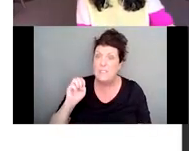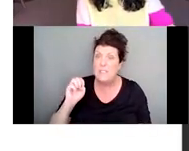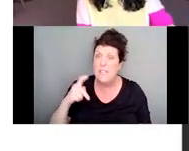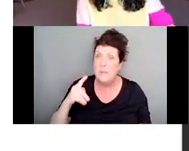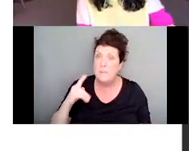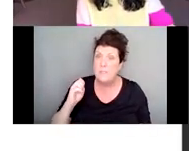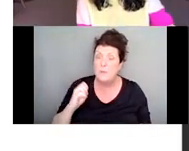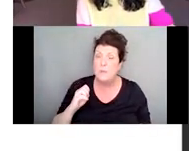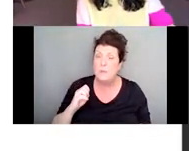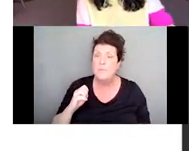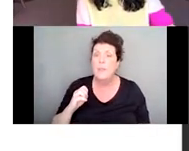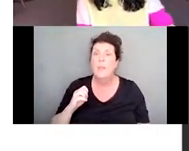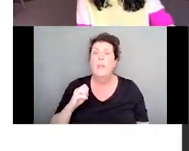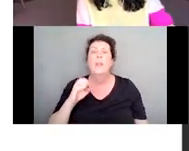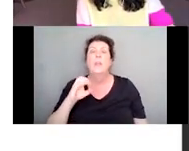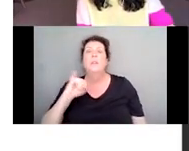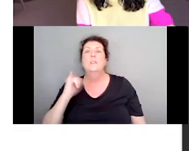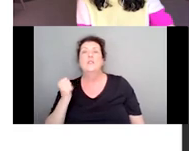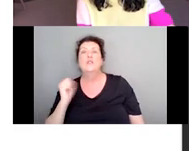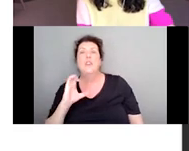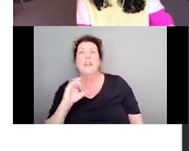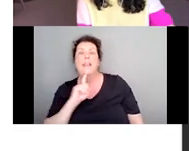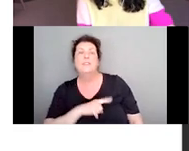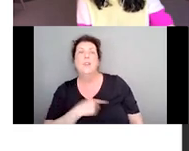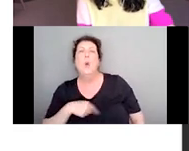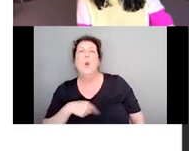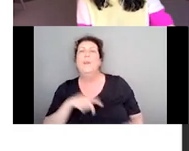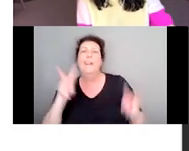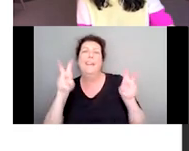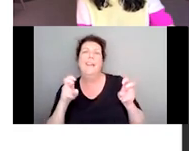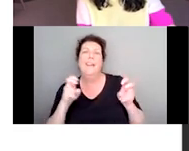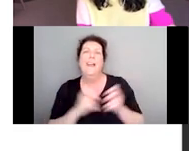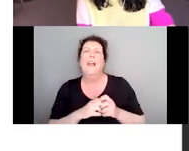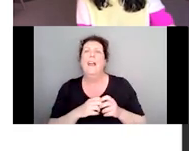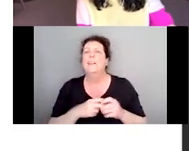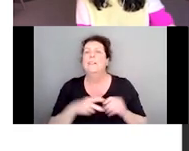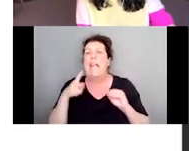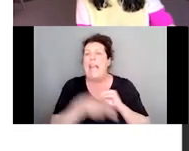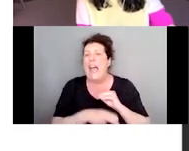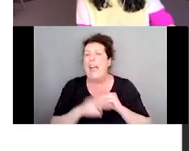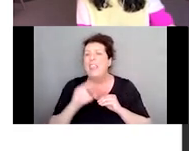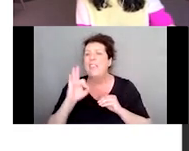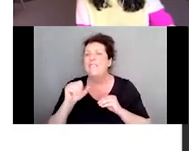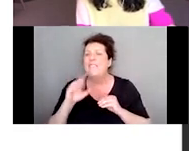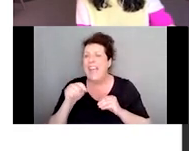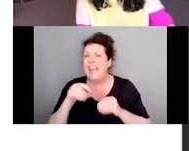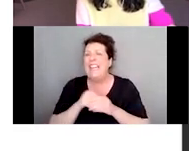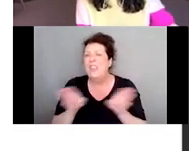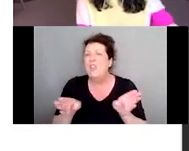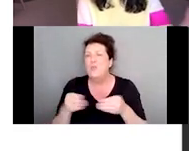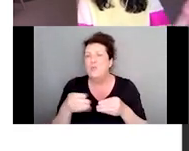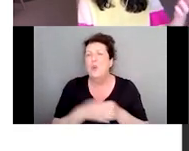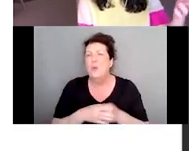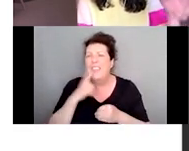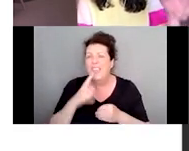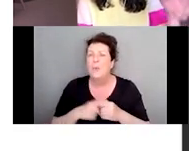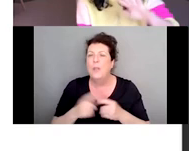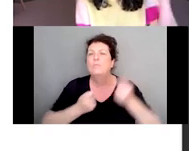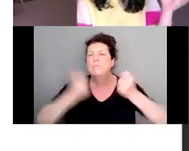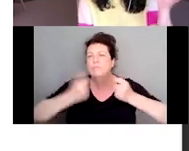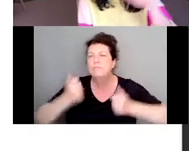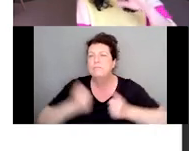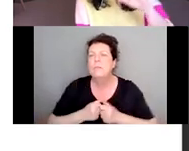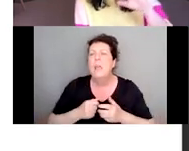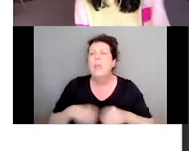fat in the room. I think we had more ideas about like more scenes and more opportunities, like in the demand, like, I think there was more sort of